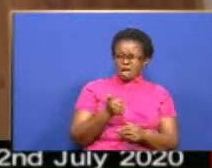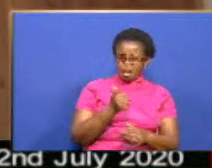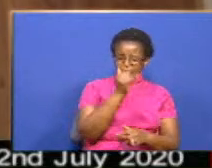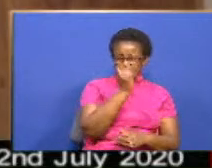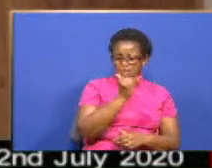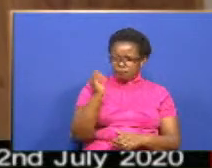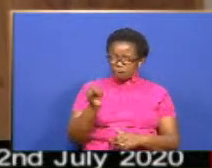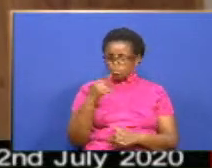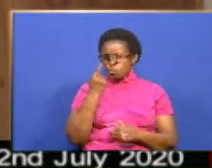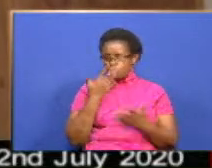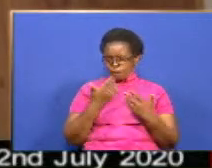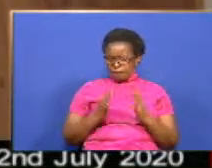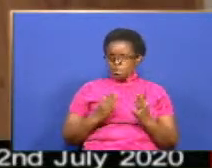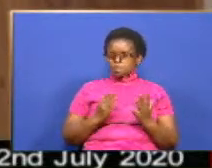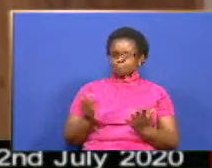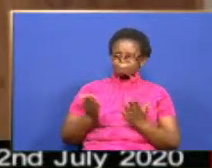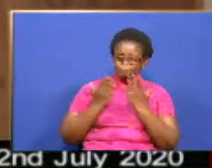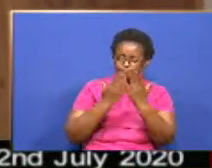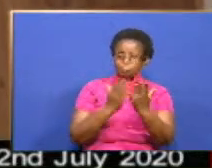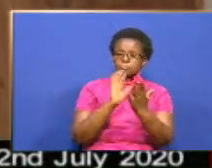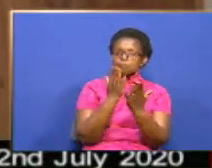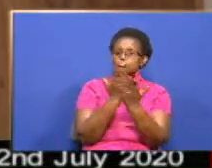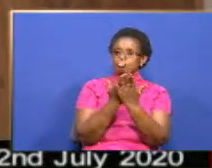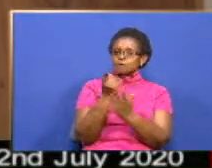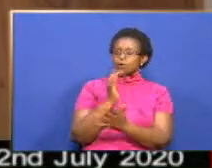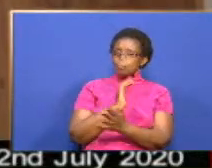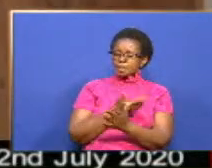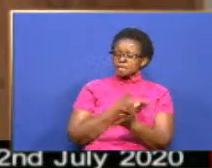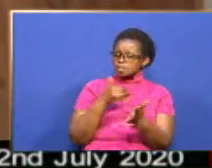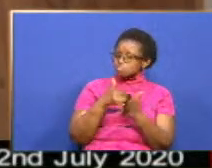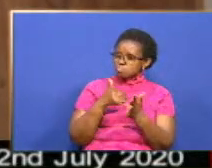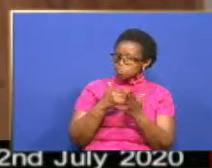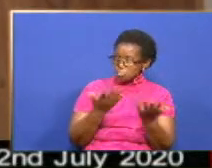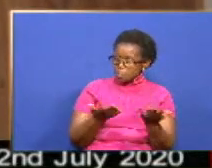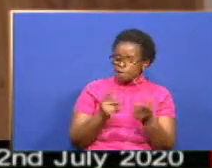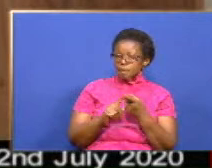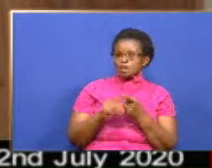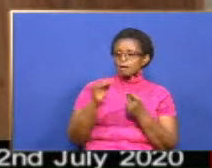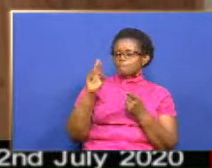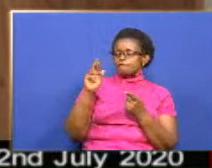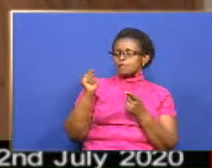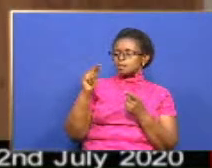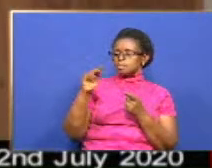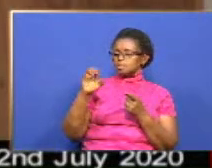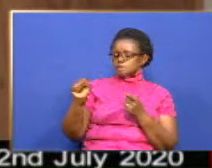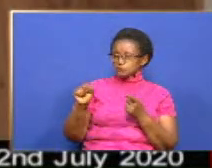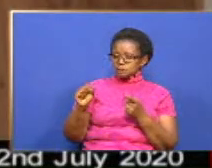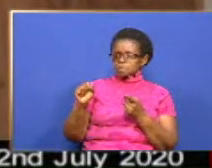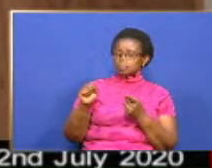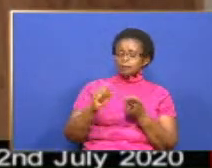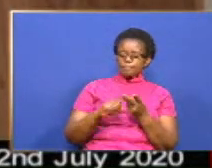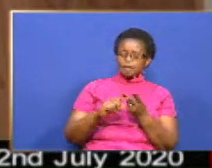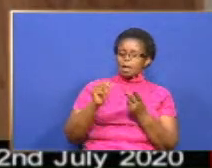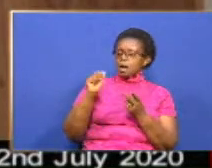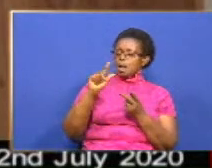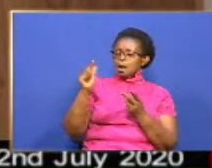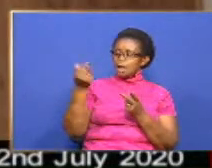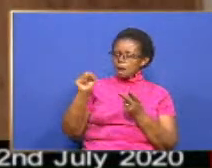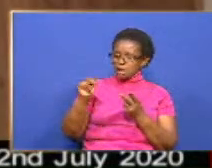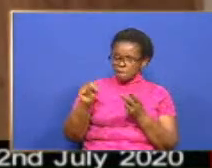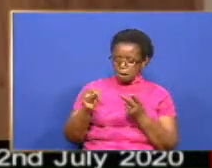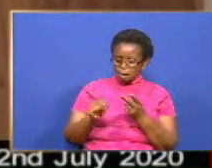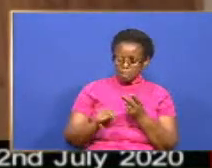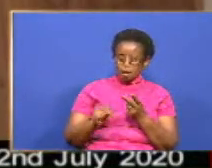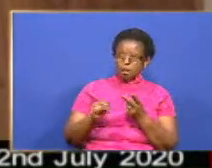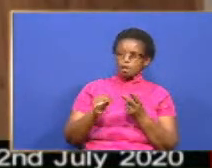submitted their proposals to the committee include Francis Joroge and Alan Murioki